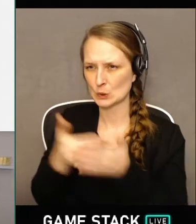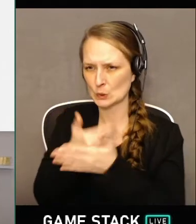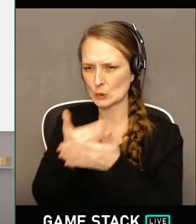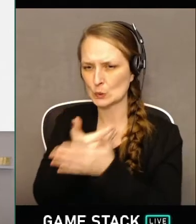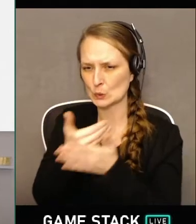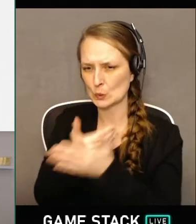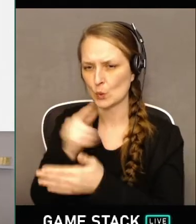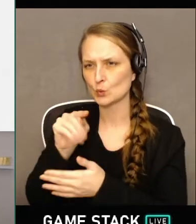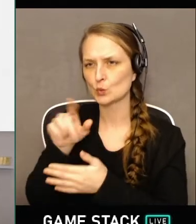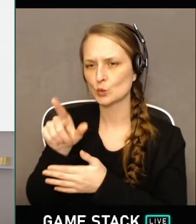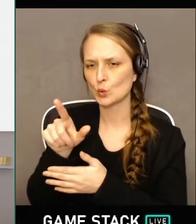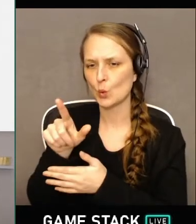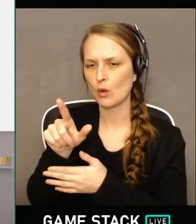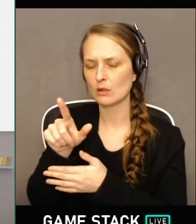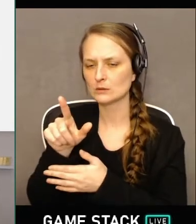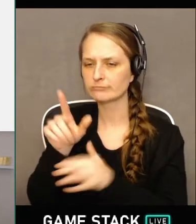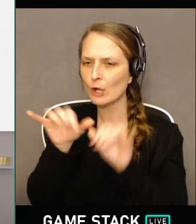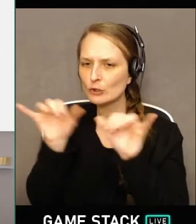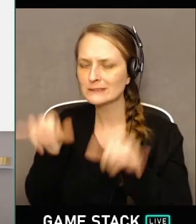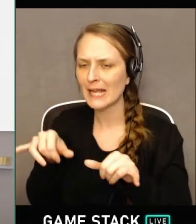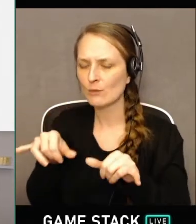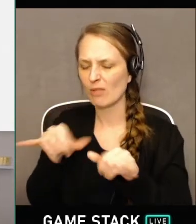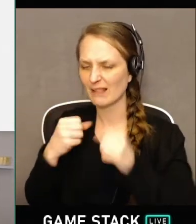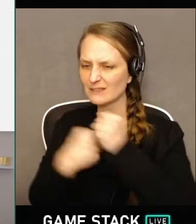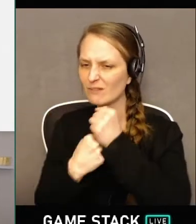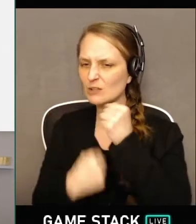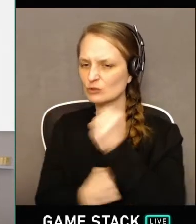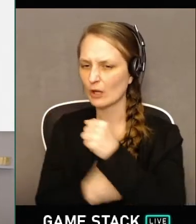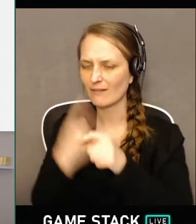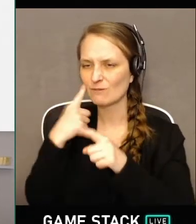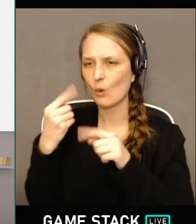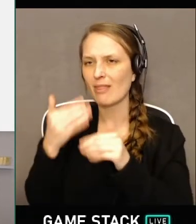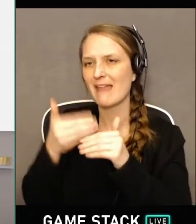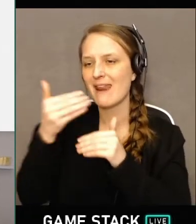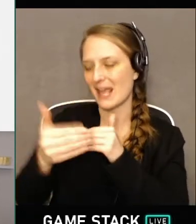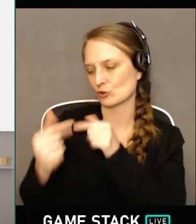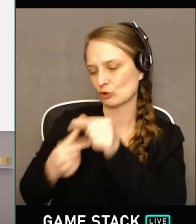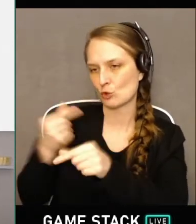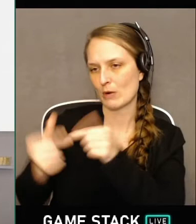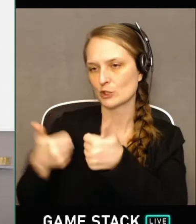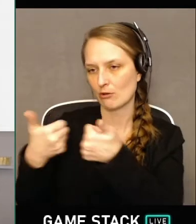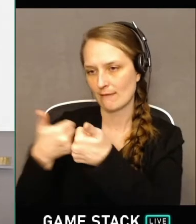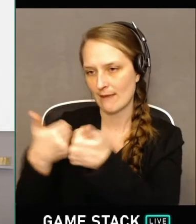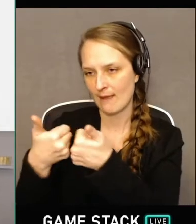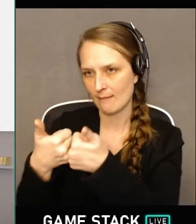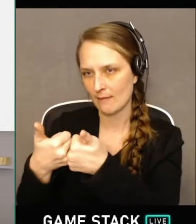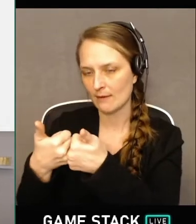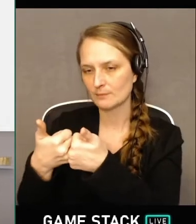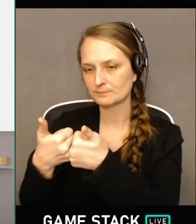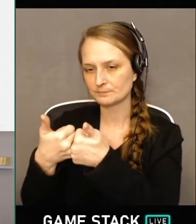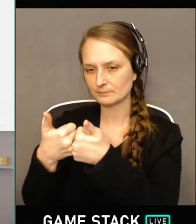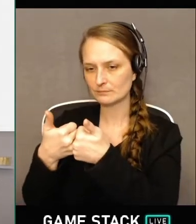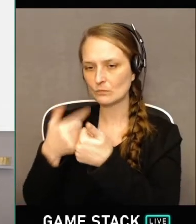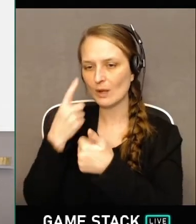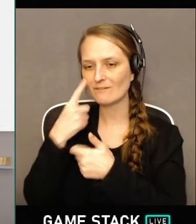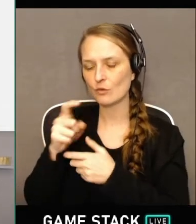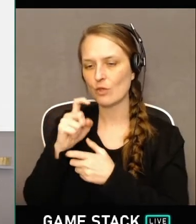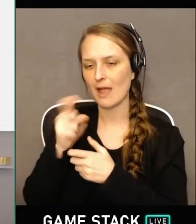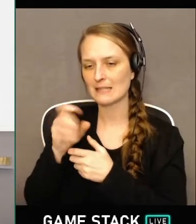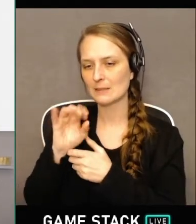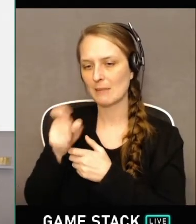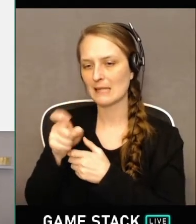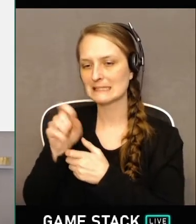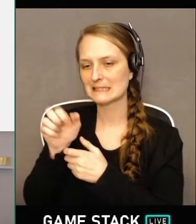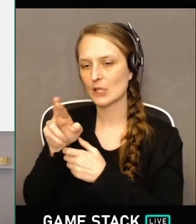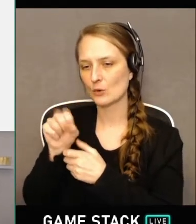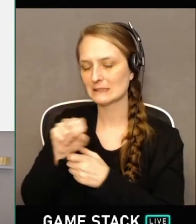graphics architecture is the foundation for the next generation of gaming. It powers both Xbox Series X and S and